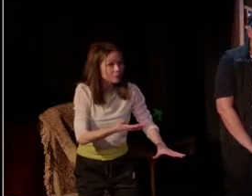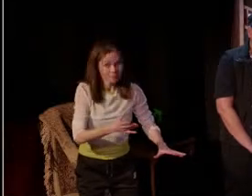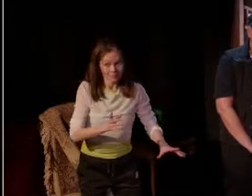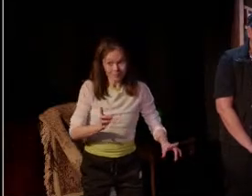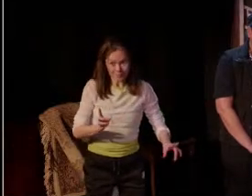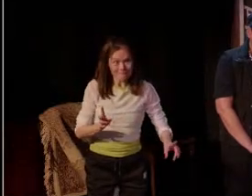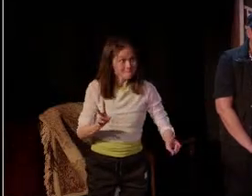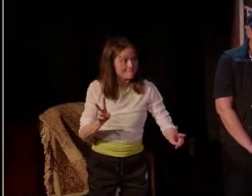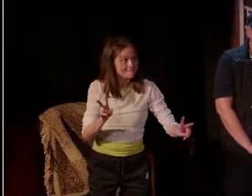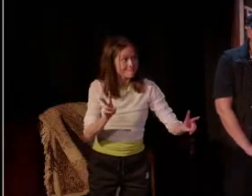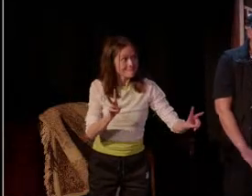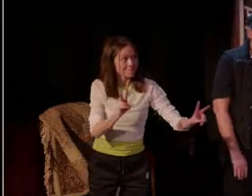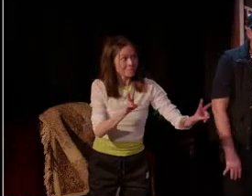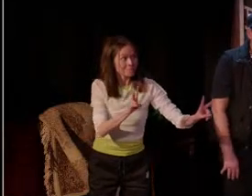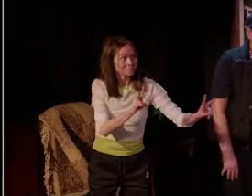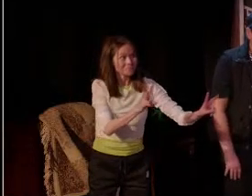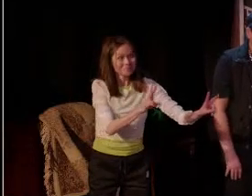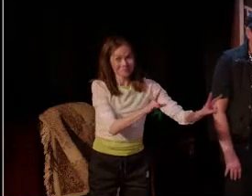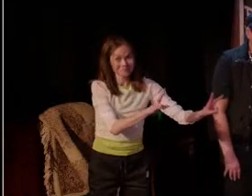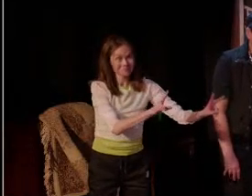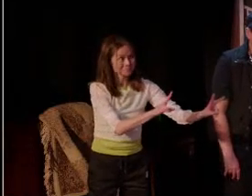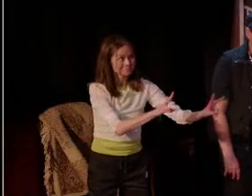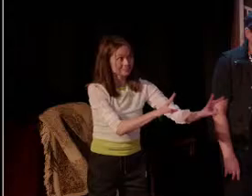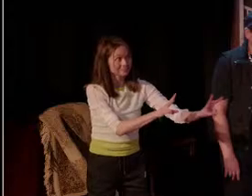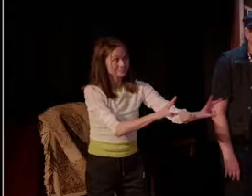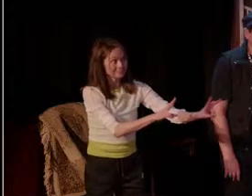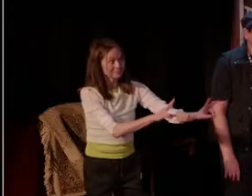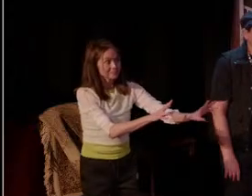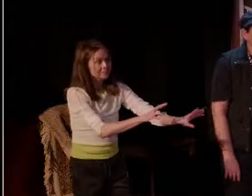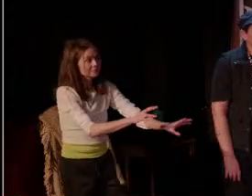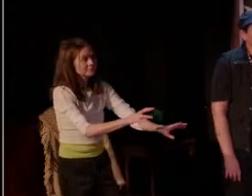Behold, see for yourself.